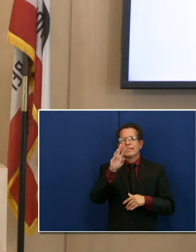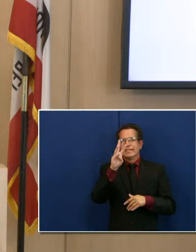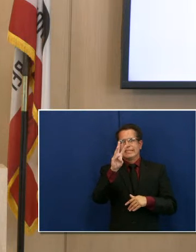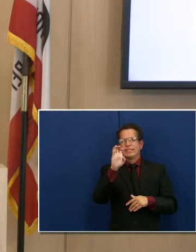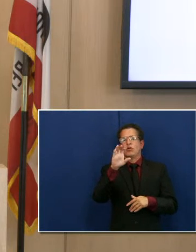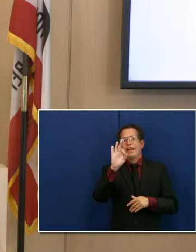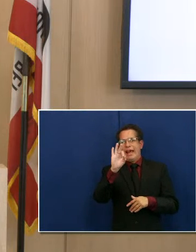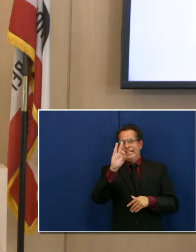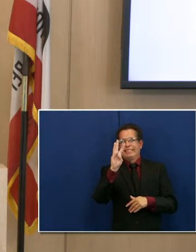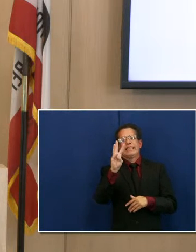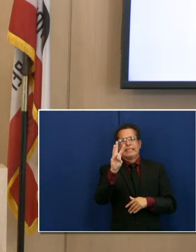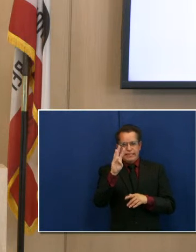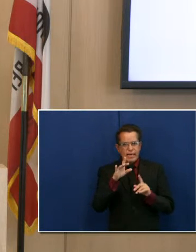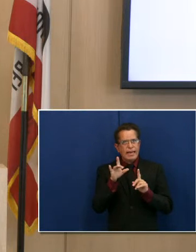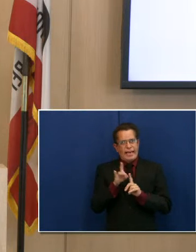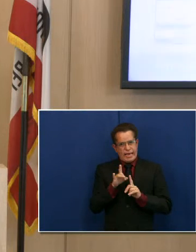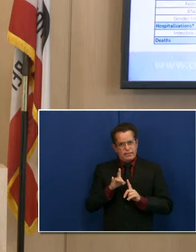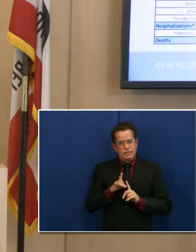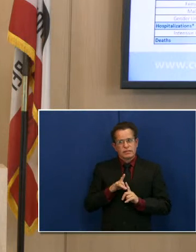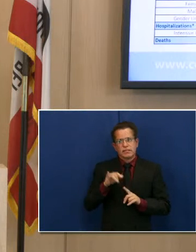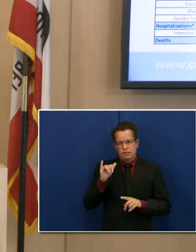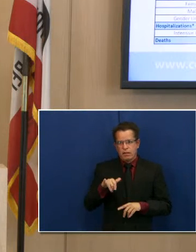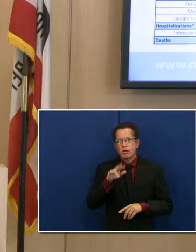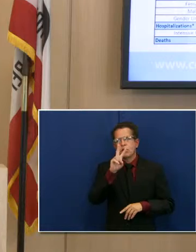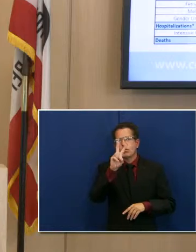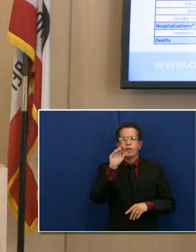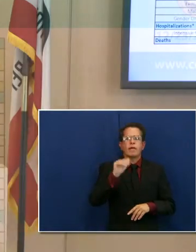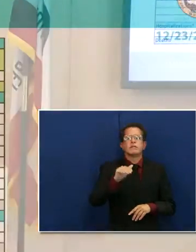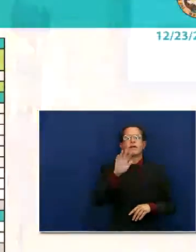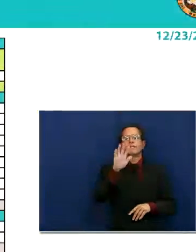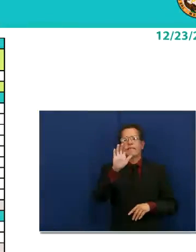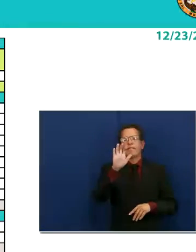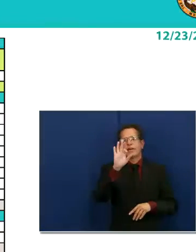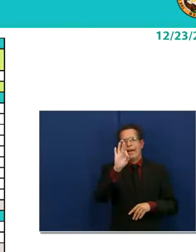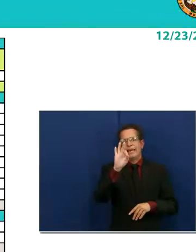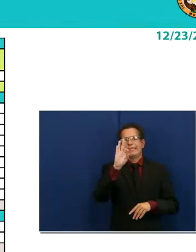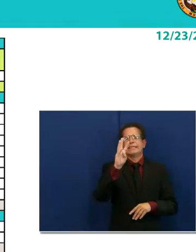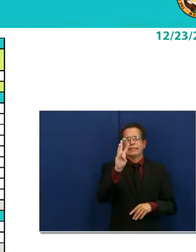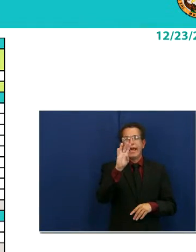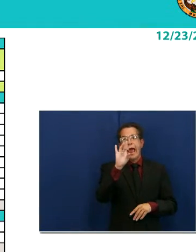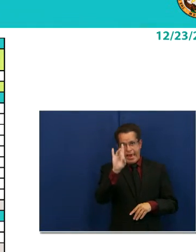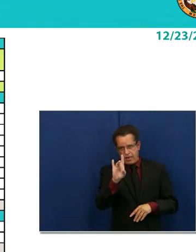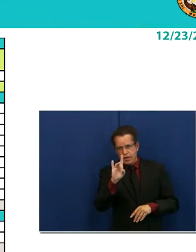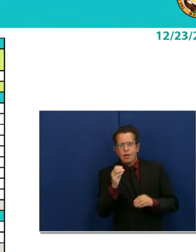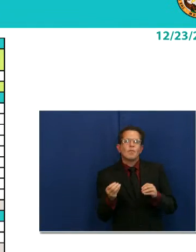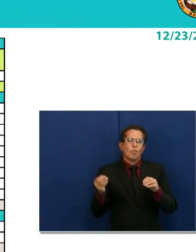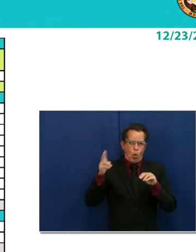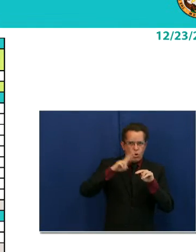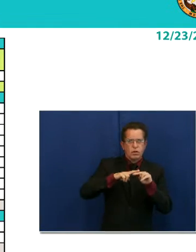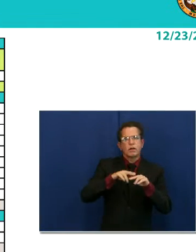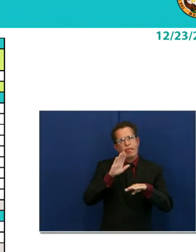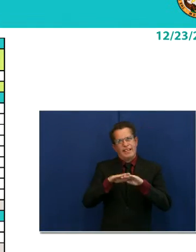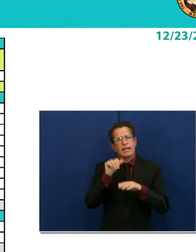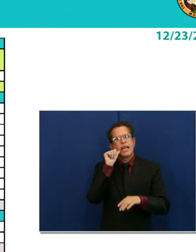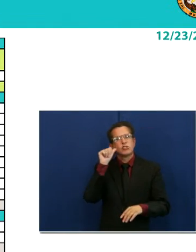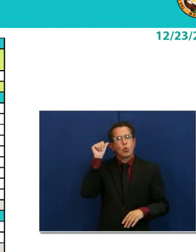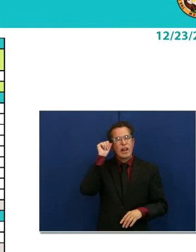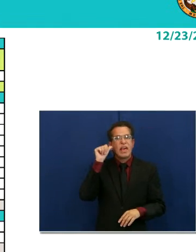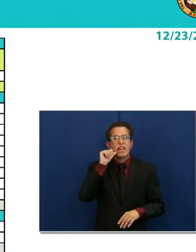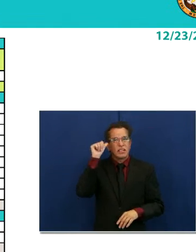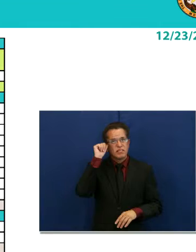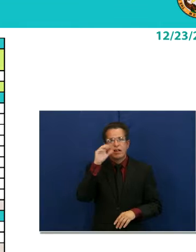134,696 cases, which is 2,598 more cases than yesterday. And the demographics have